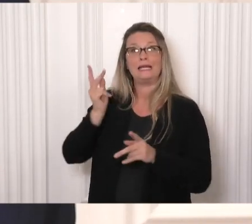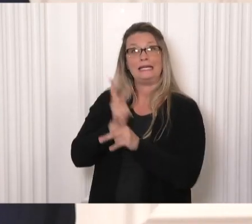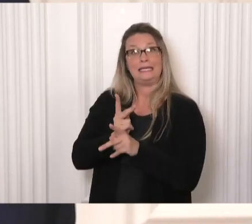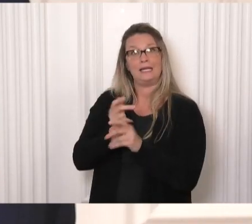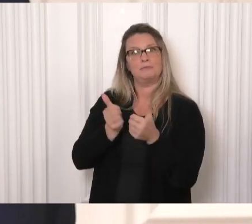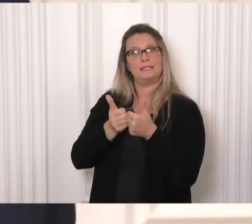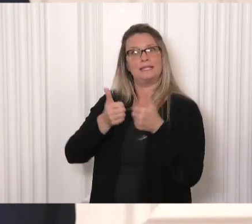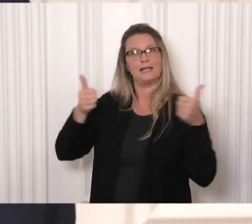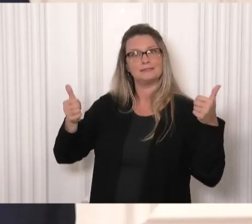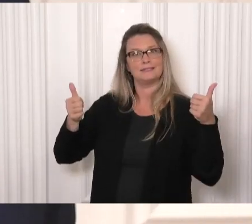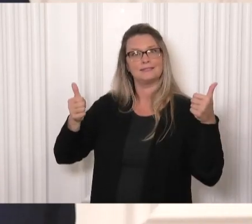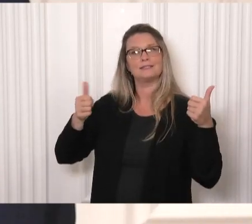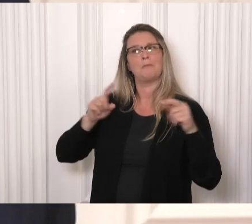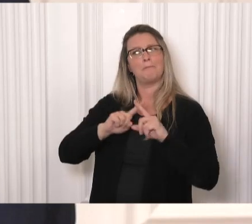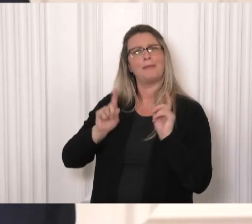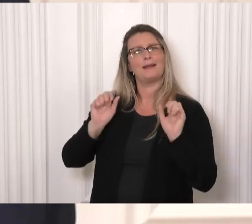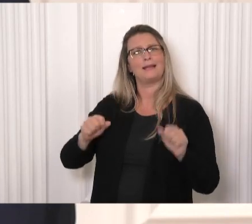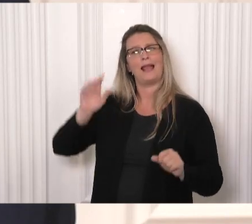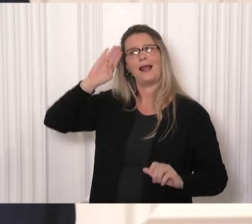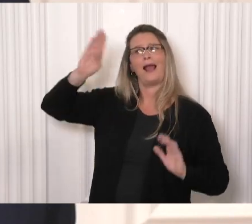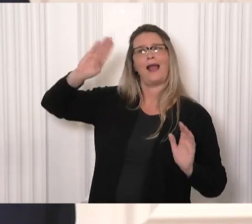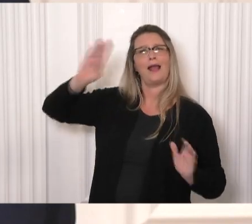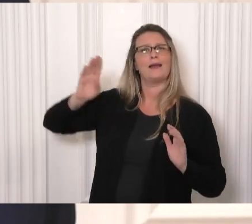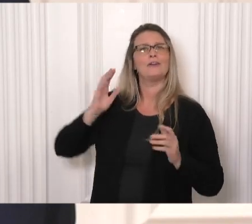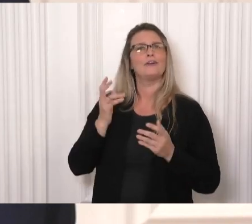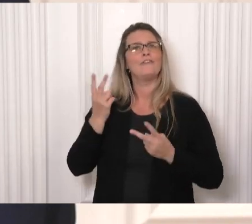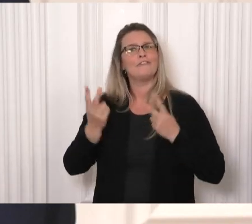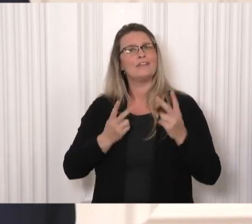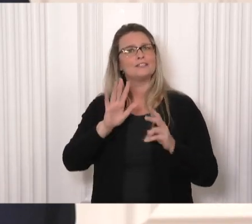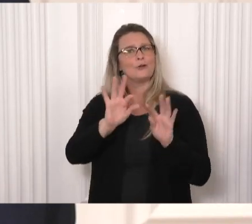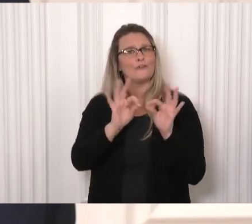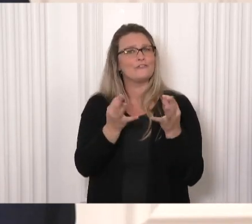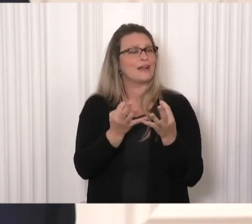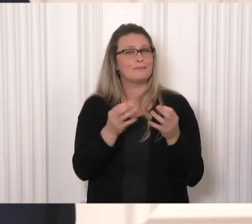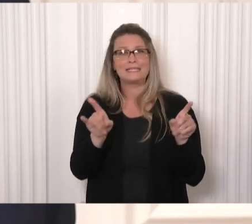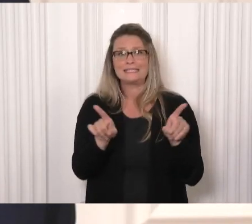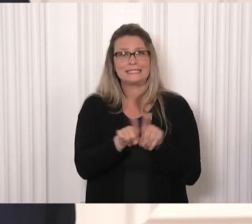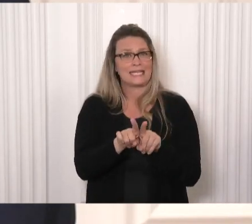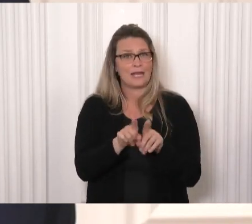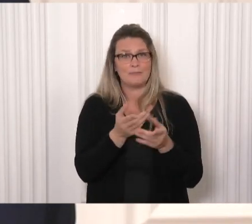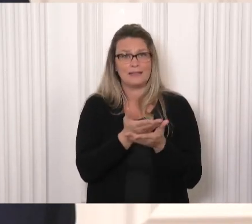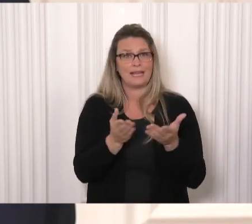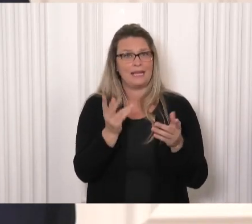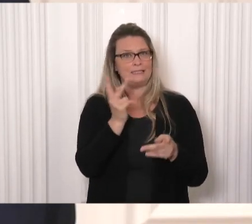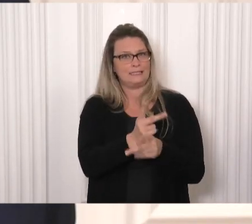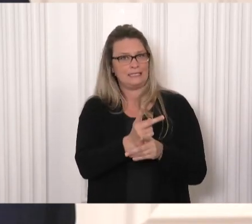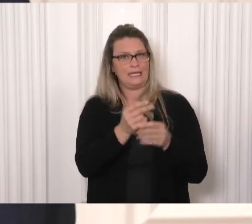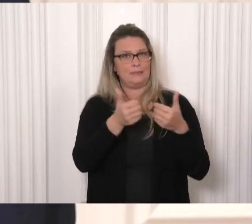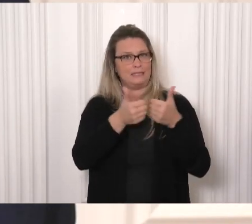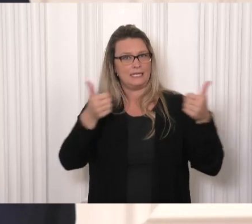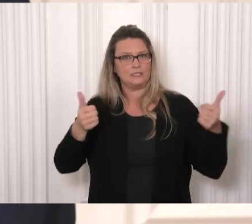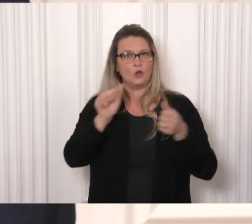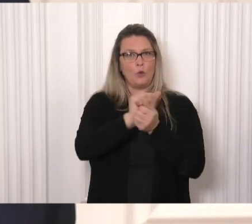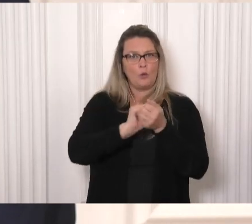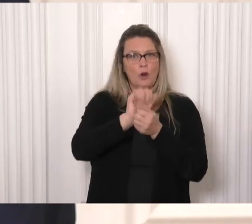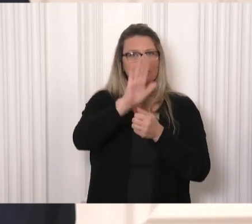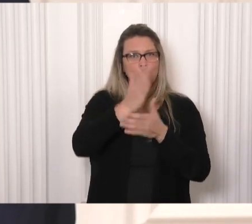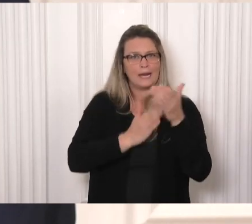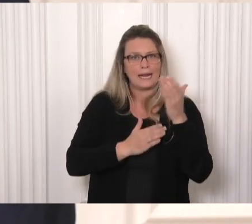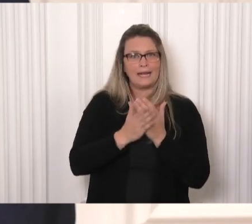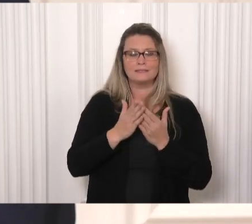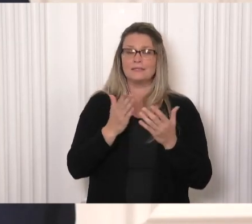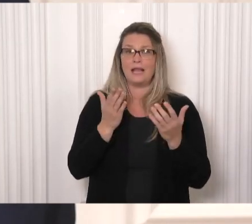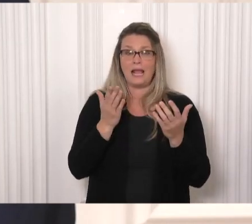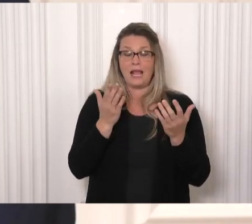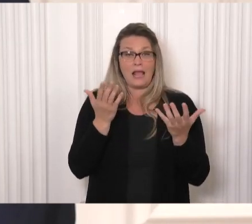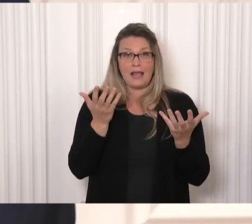distance and all that kind of stuff. You want to visit with family, do the same kind of, you know, precautions, wash your hands, all that bit and